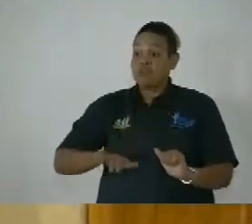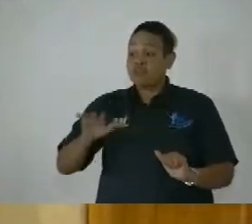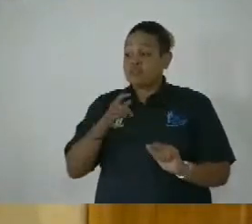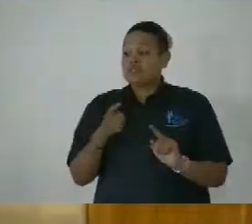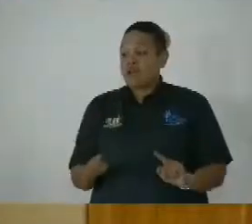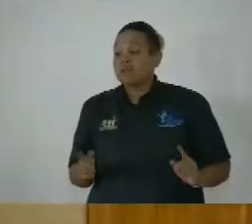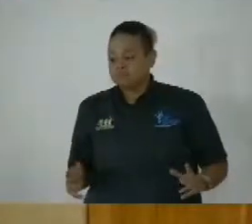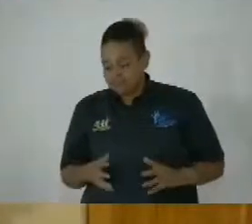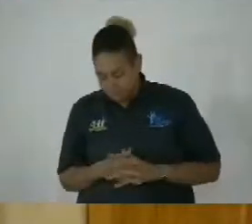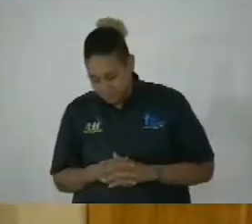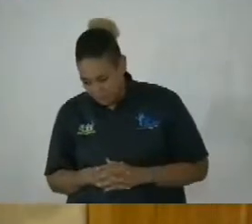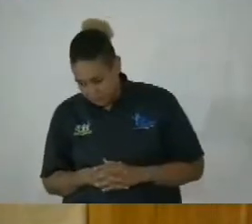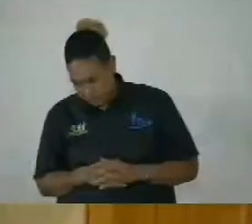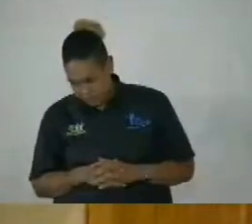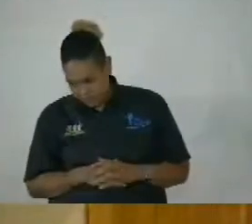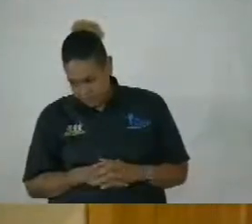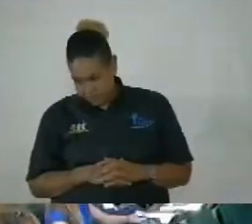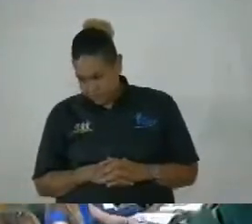only